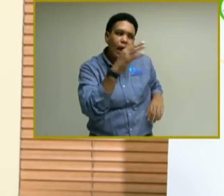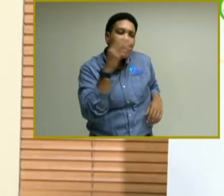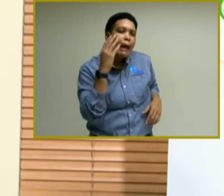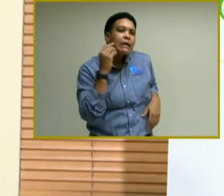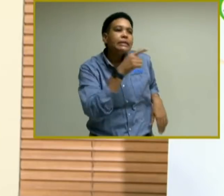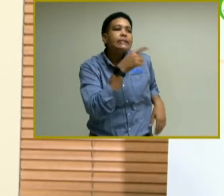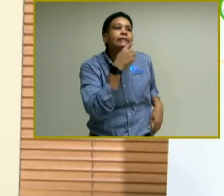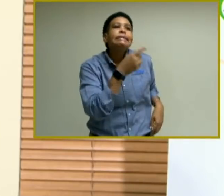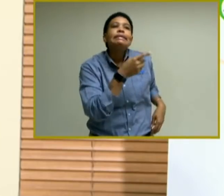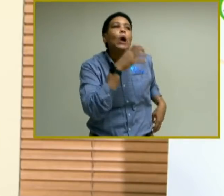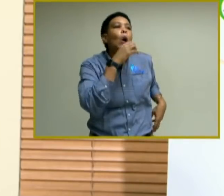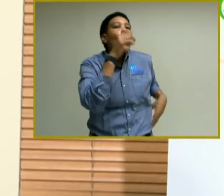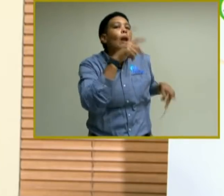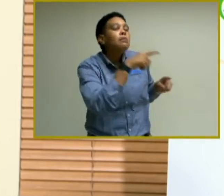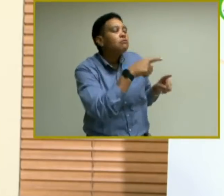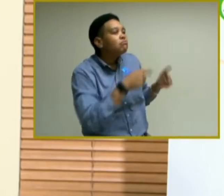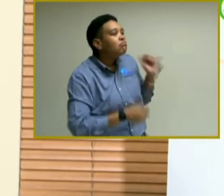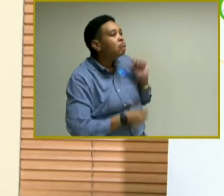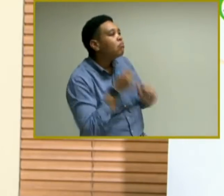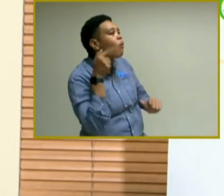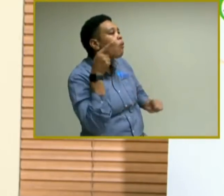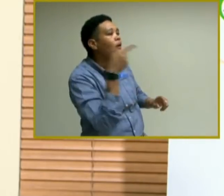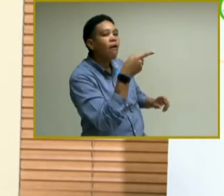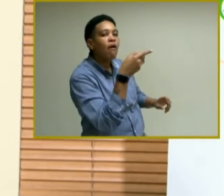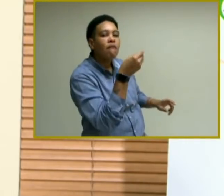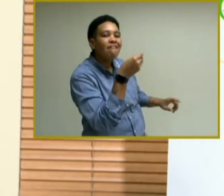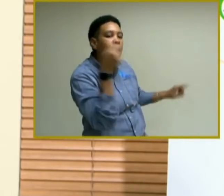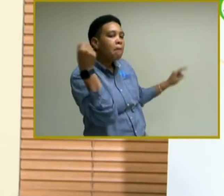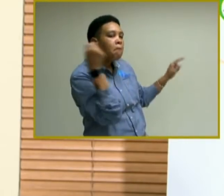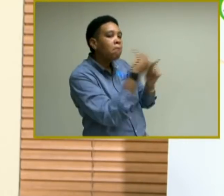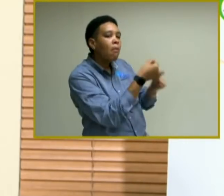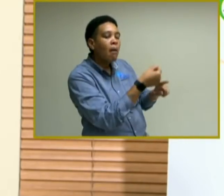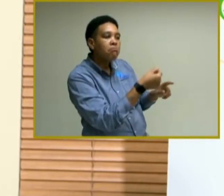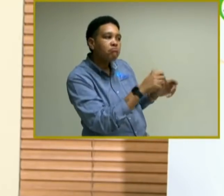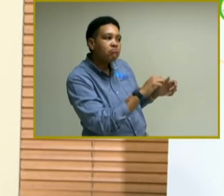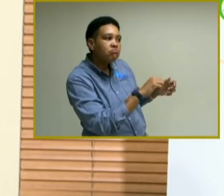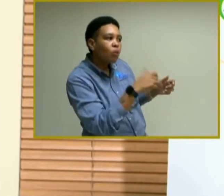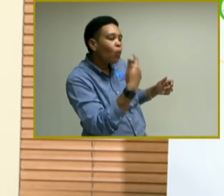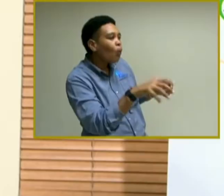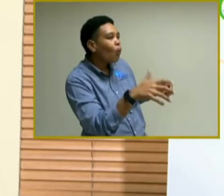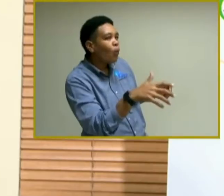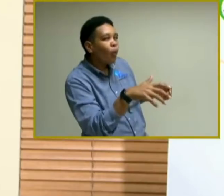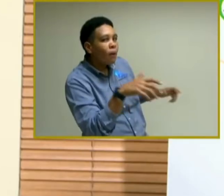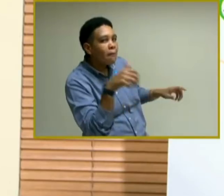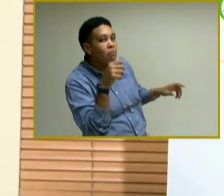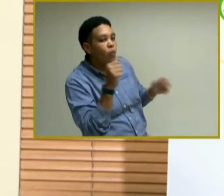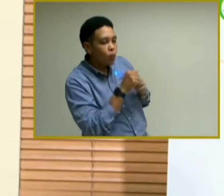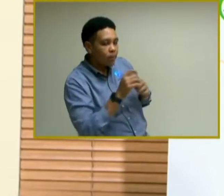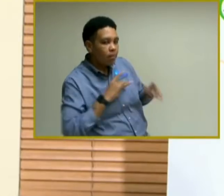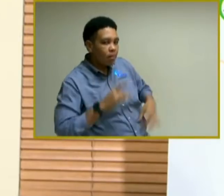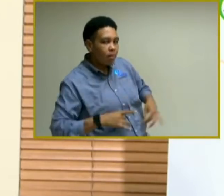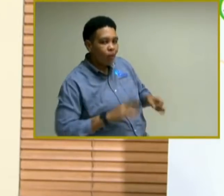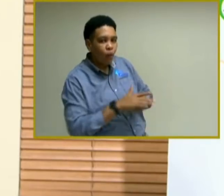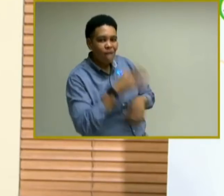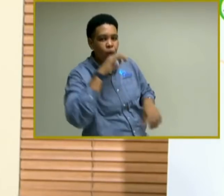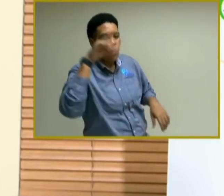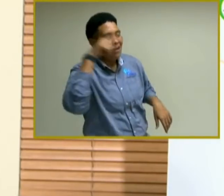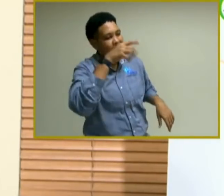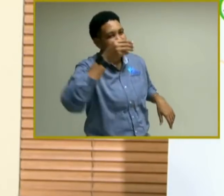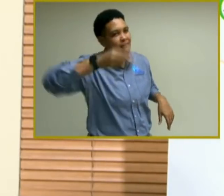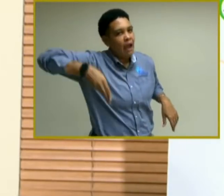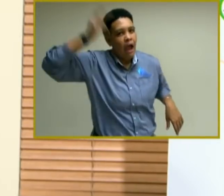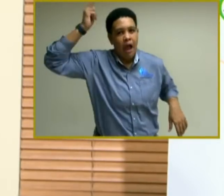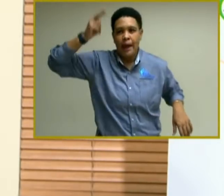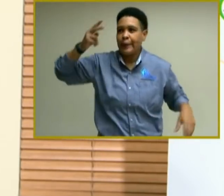epidemiologists, are among those most vulnerable to adverse outcomes associated with contracting the virus.